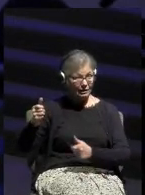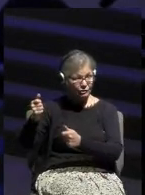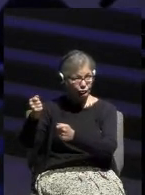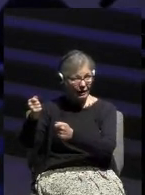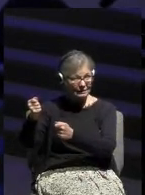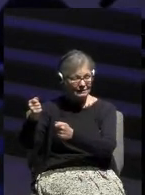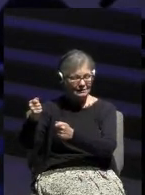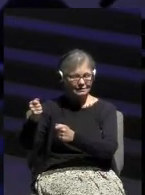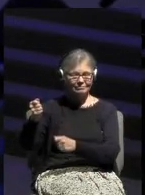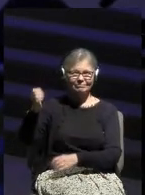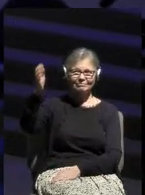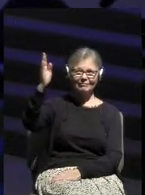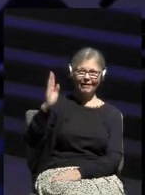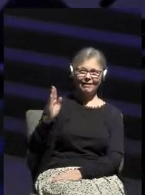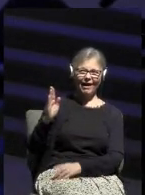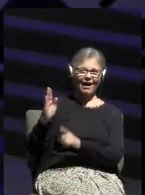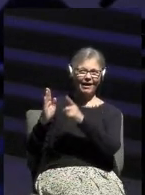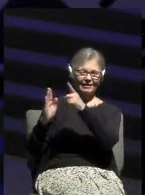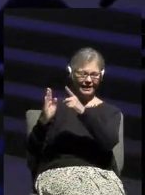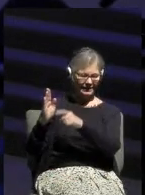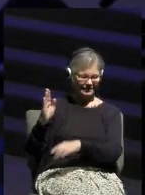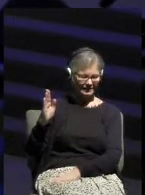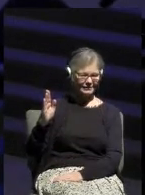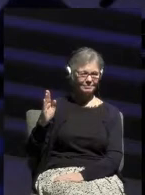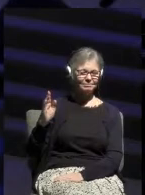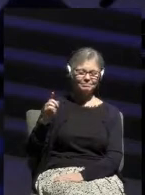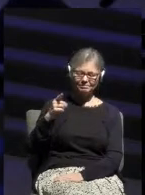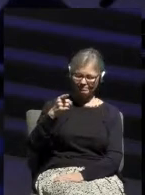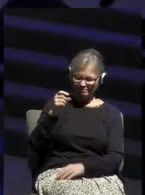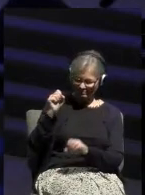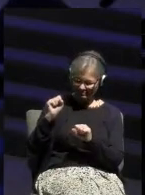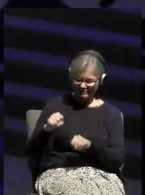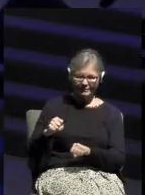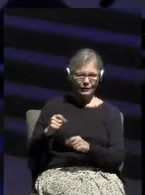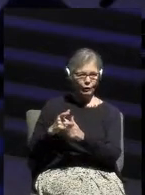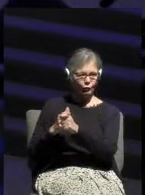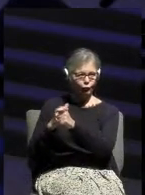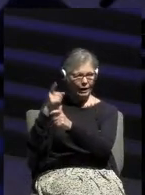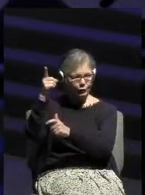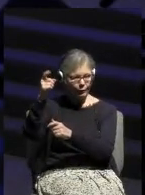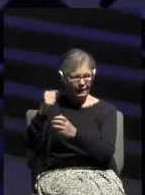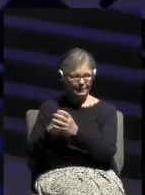I want you to know that God is a place that you can run to